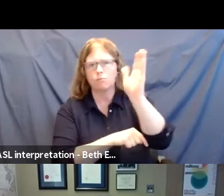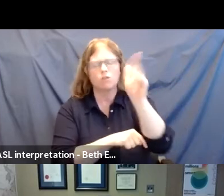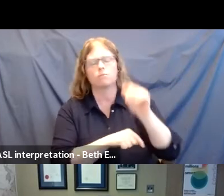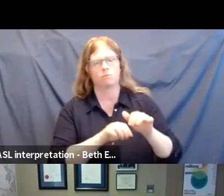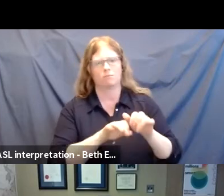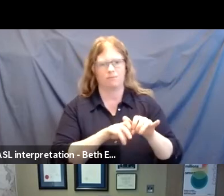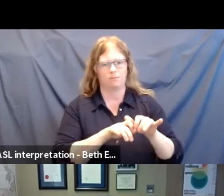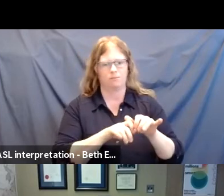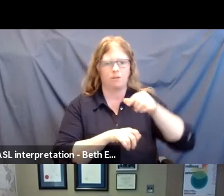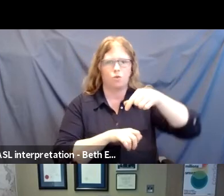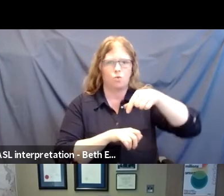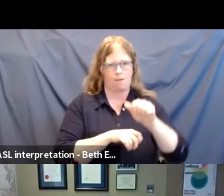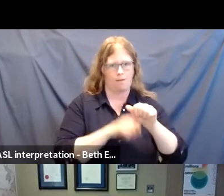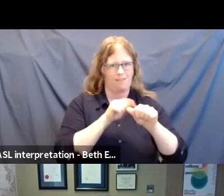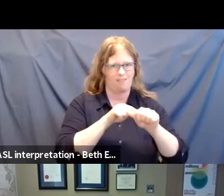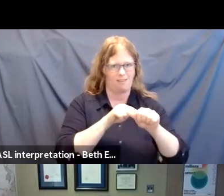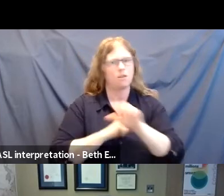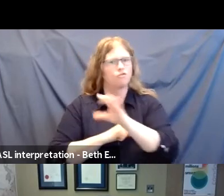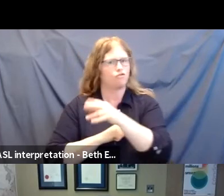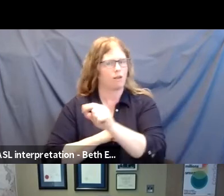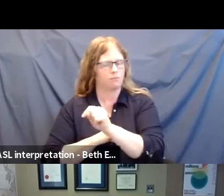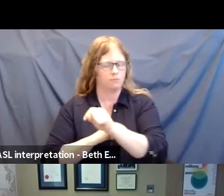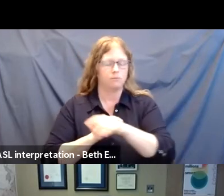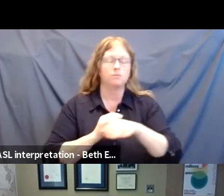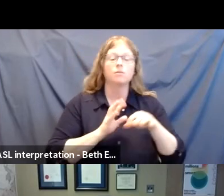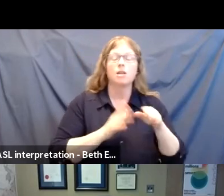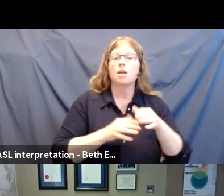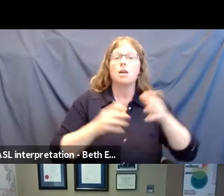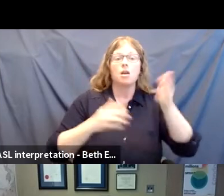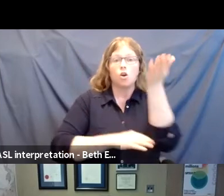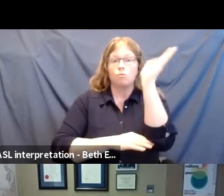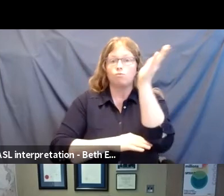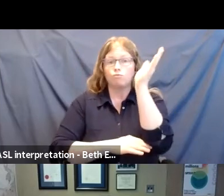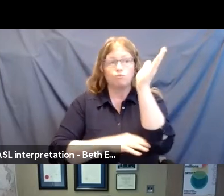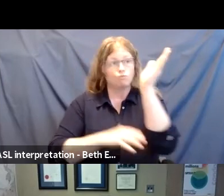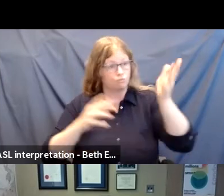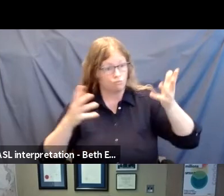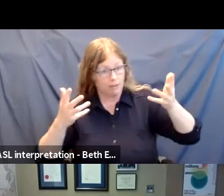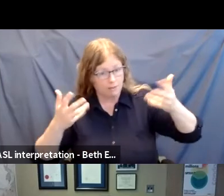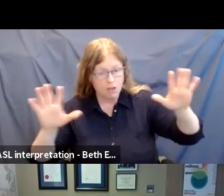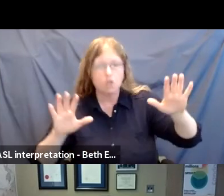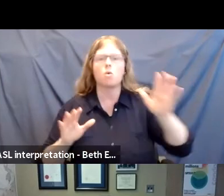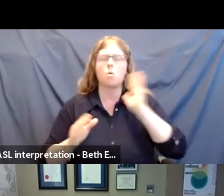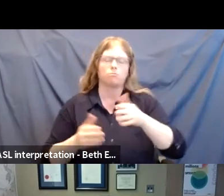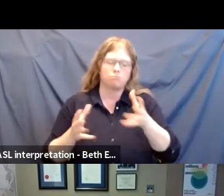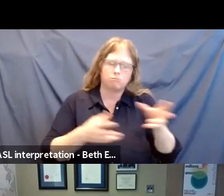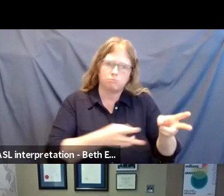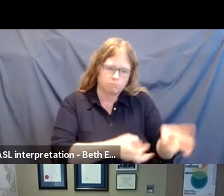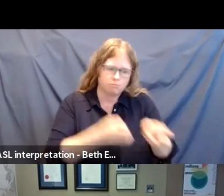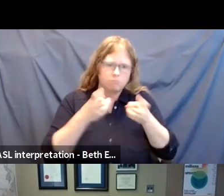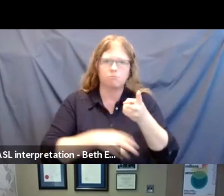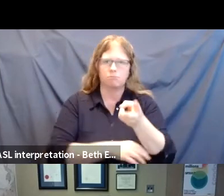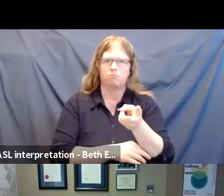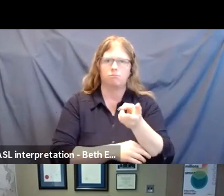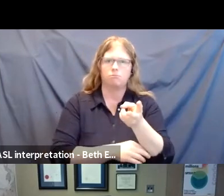as opposed to the chat. Following the speaker's formal presentation, we will pull any questions from the Q&A